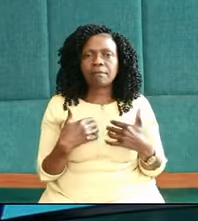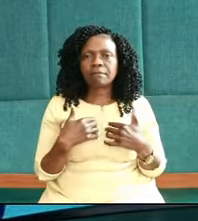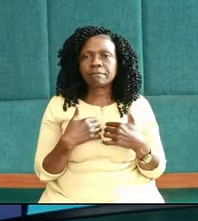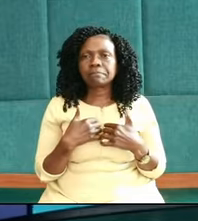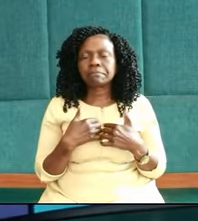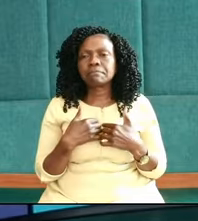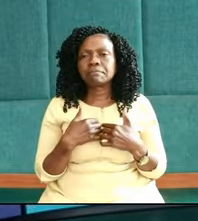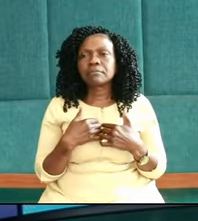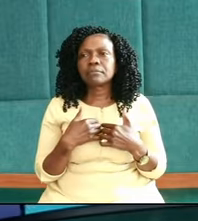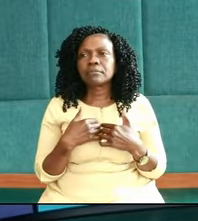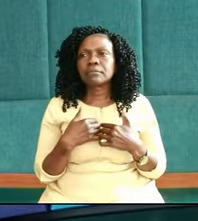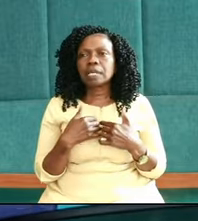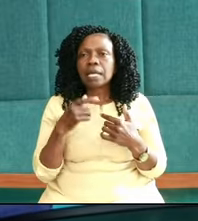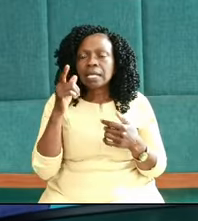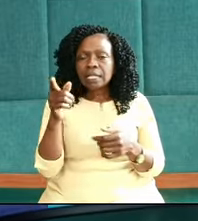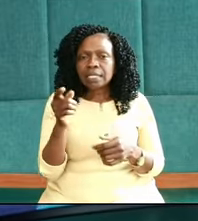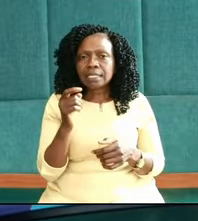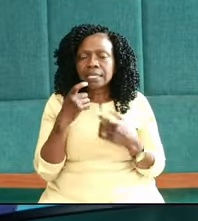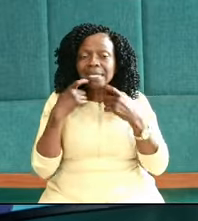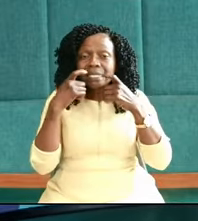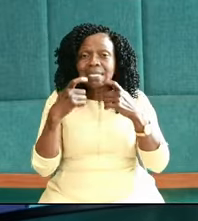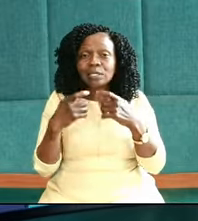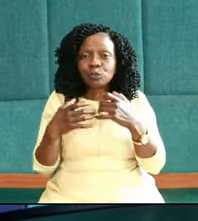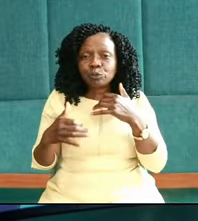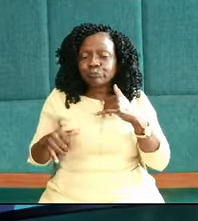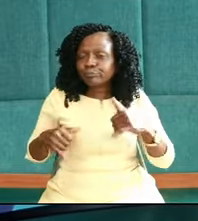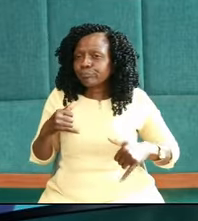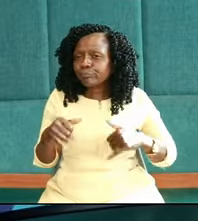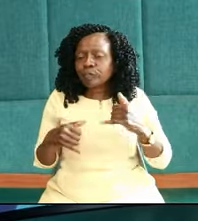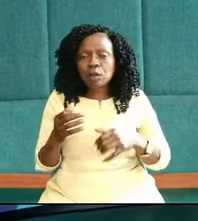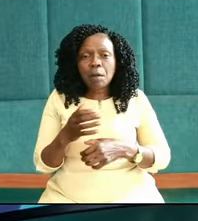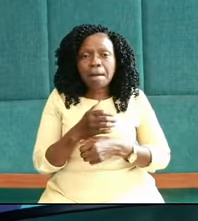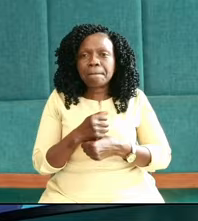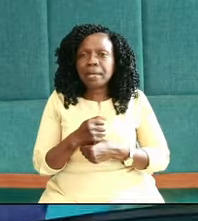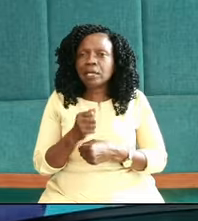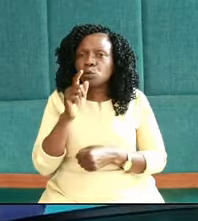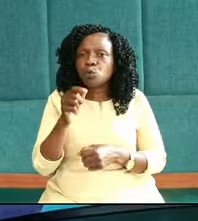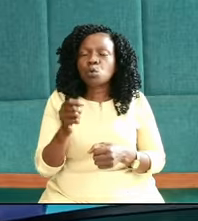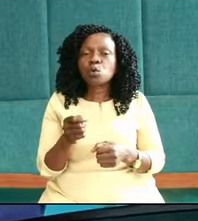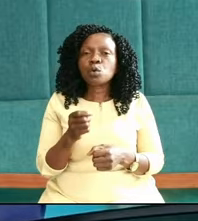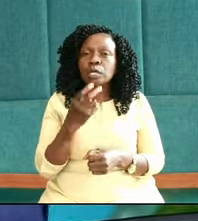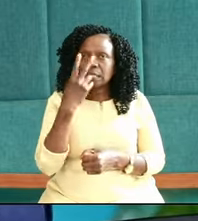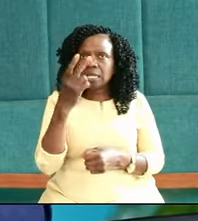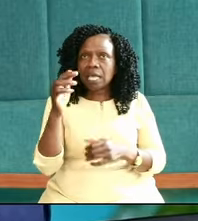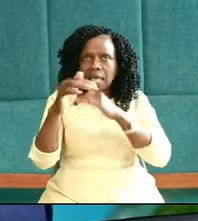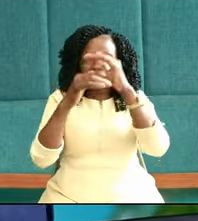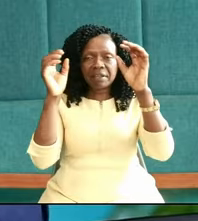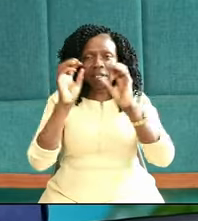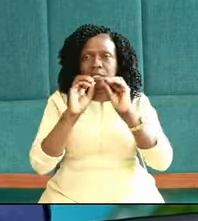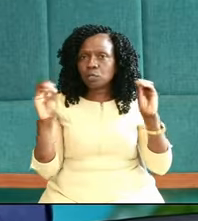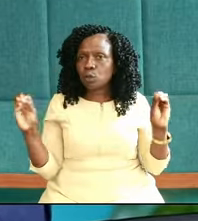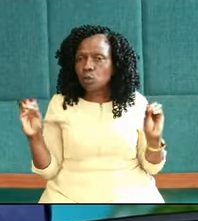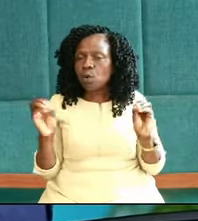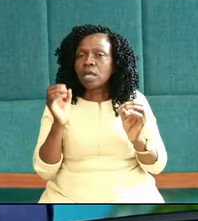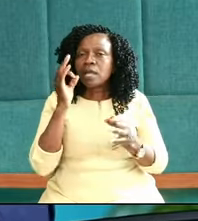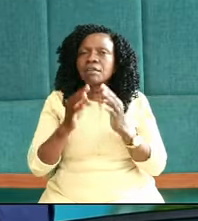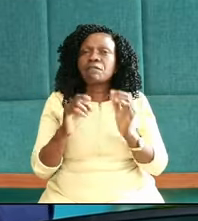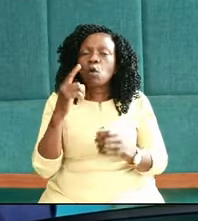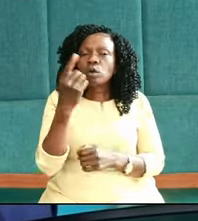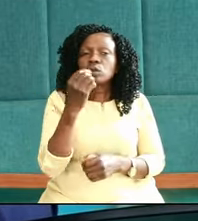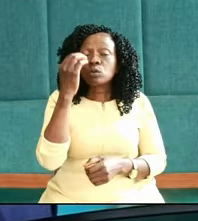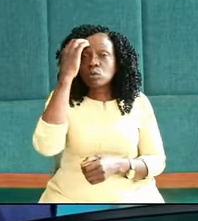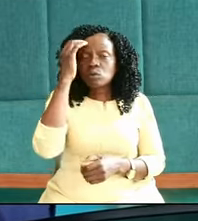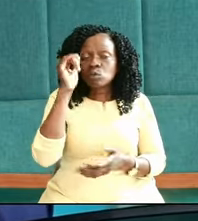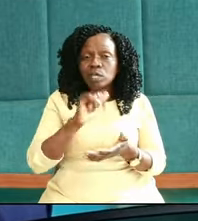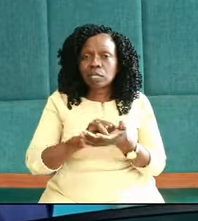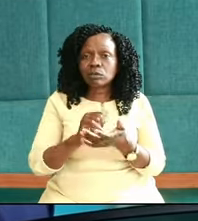This seed that you cherish, that will make you never to see heaven, if only you knew that you